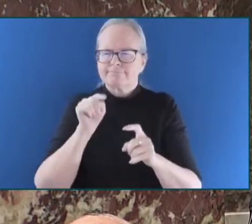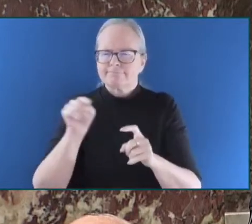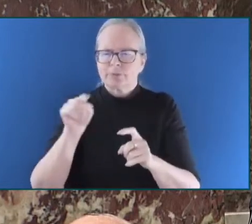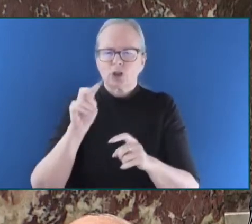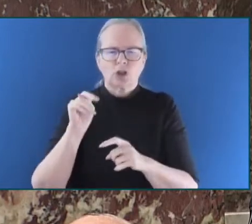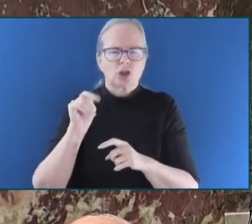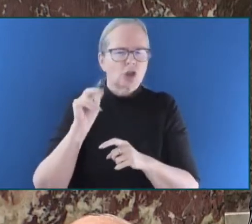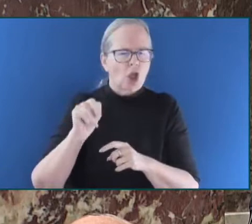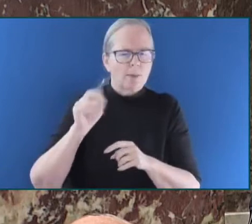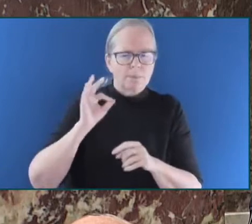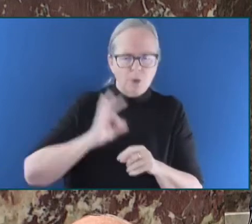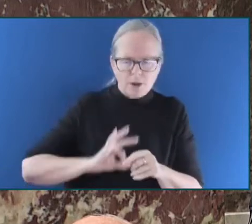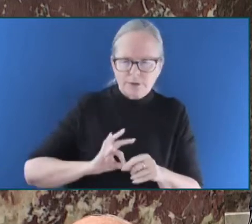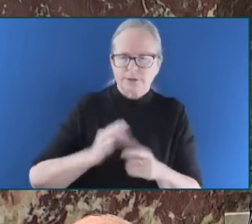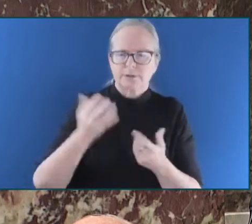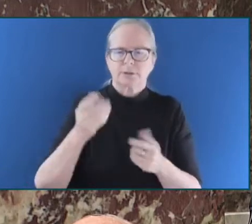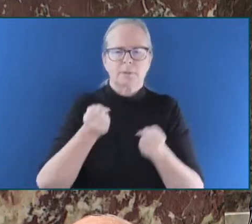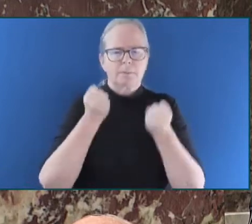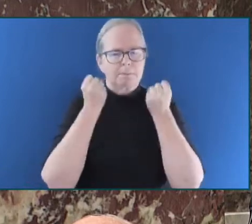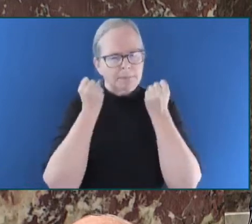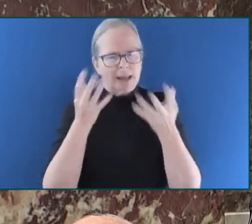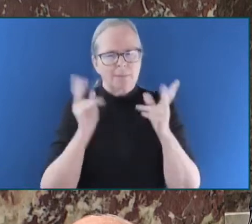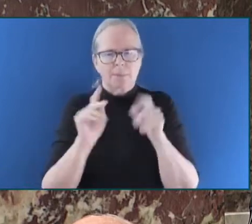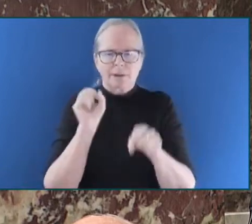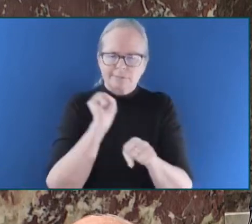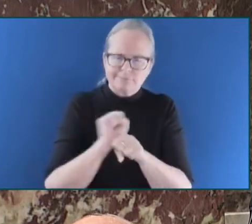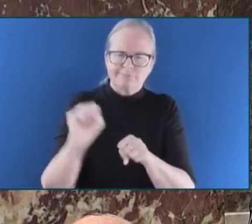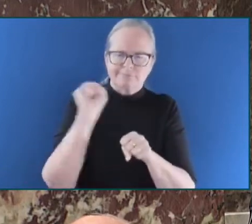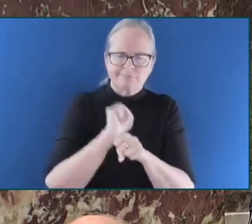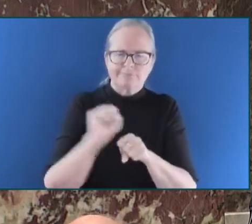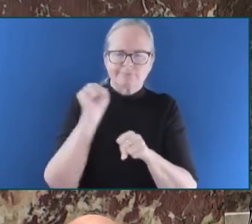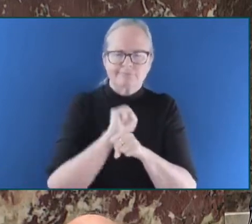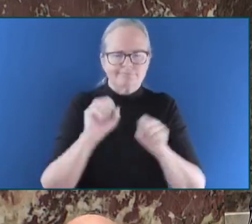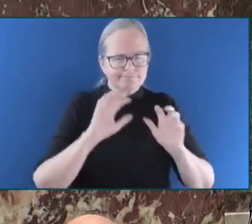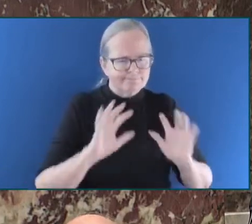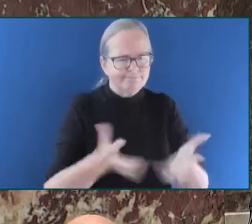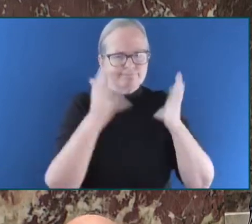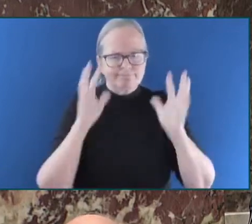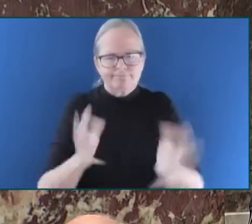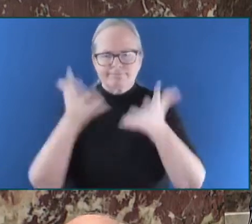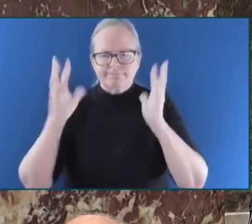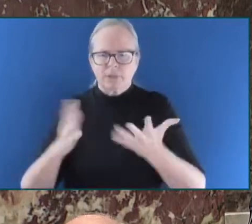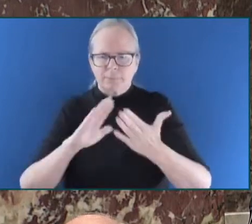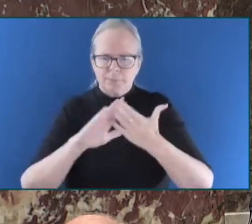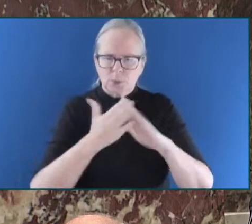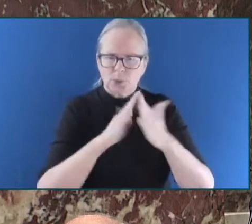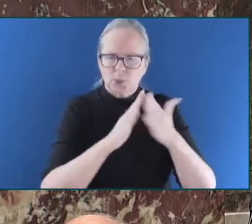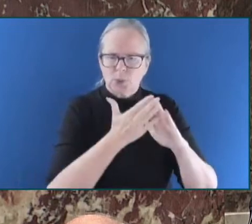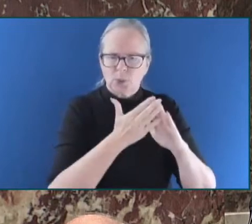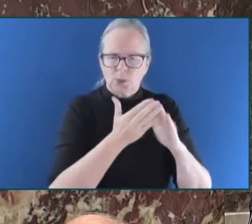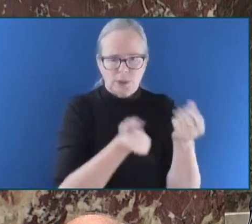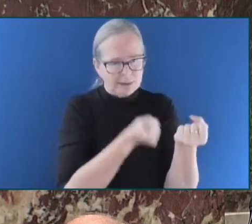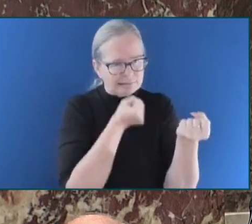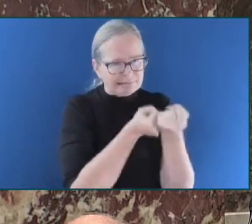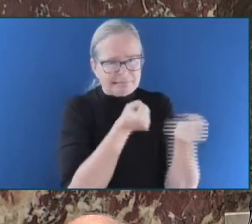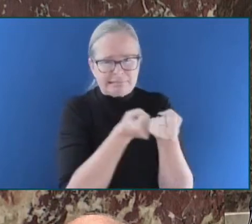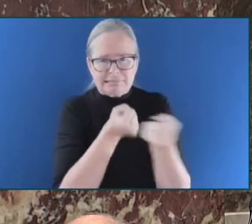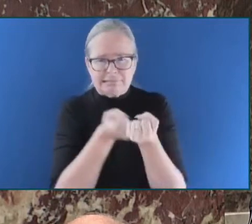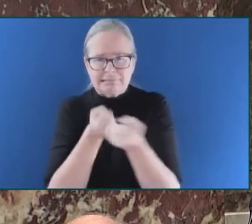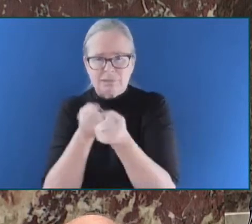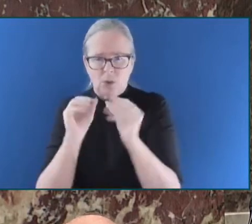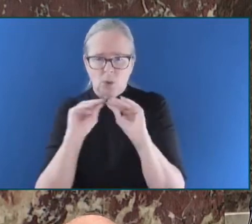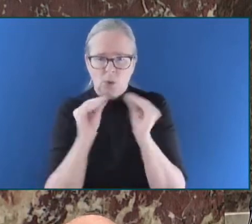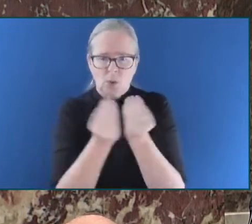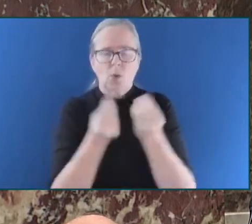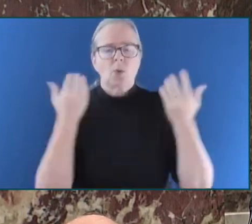to lift up our communities. We must continue to support these organizations and stand together to eradicate poverty